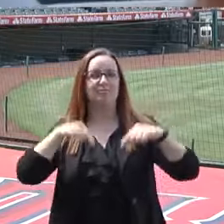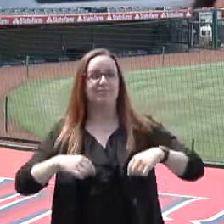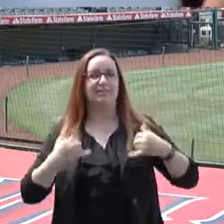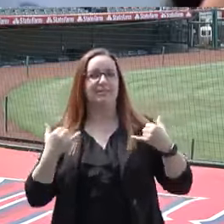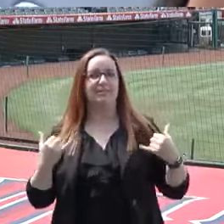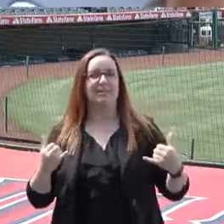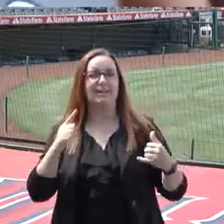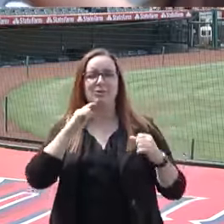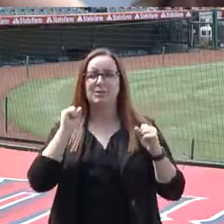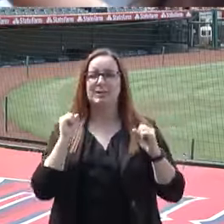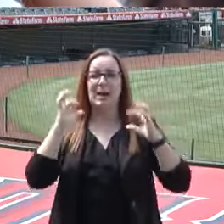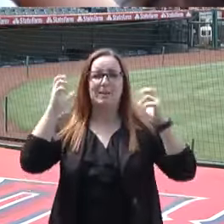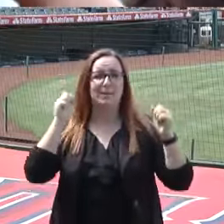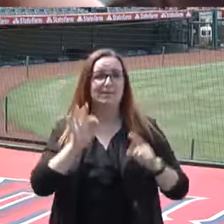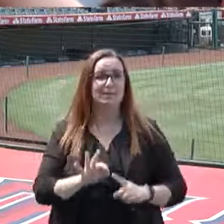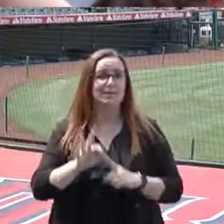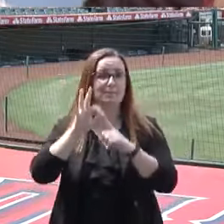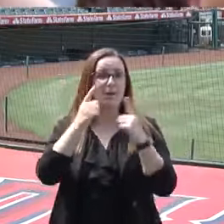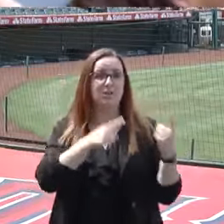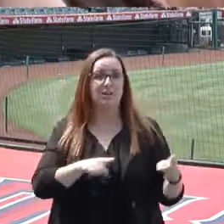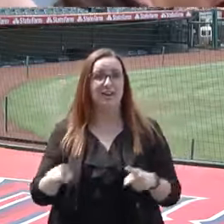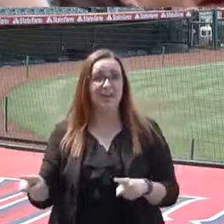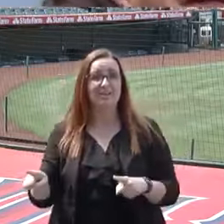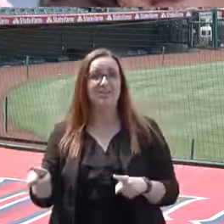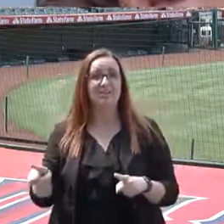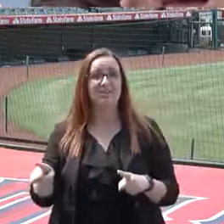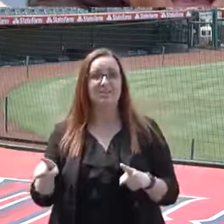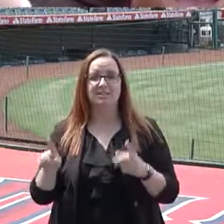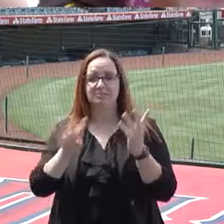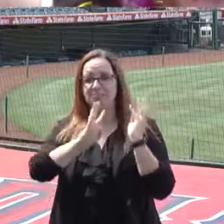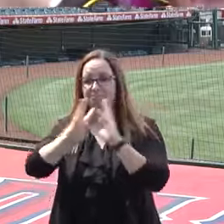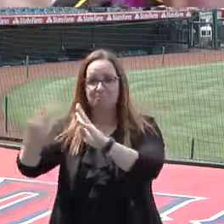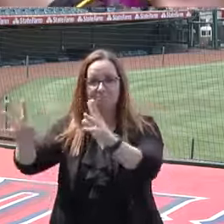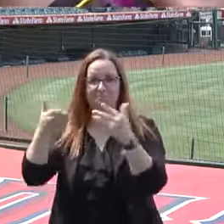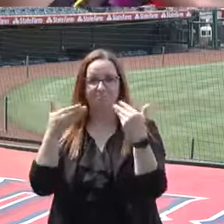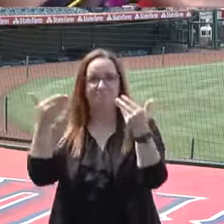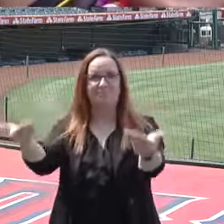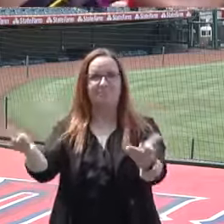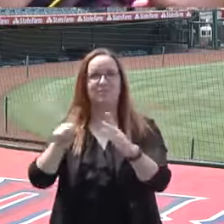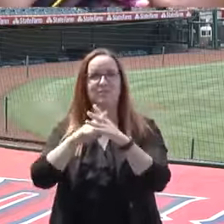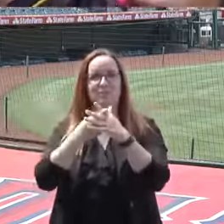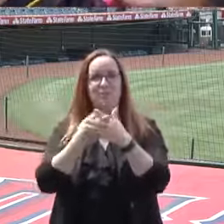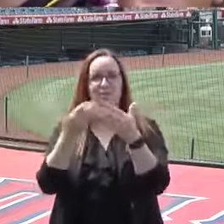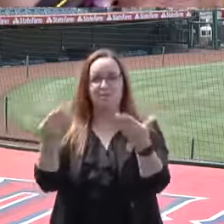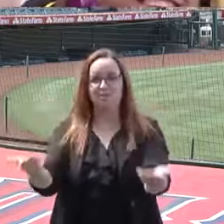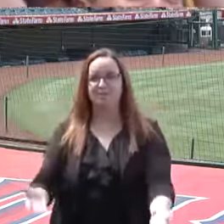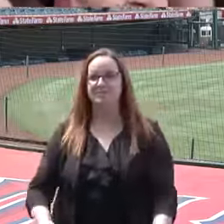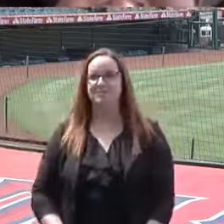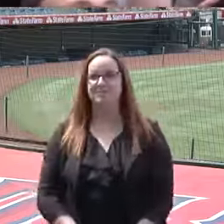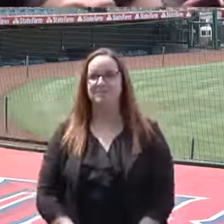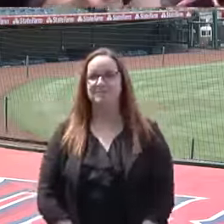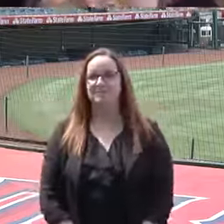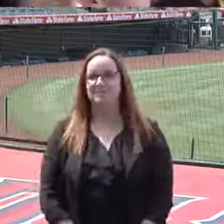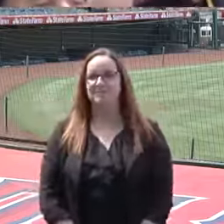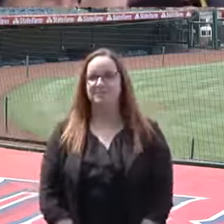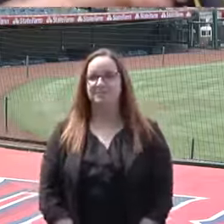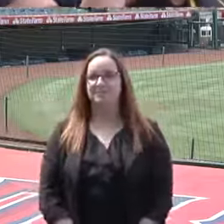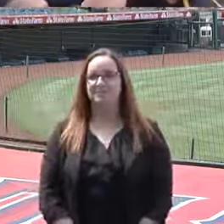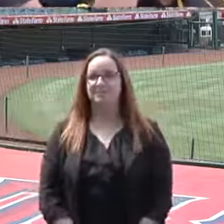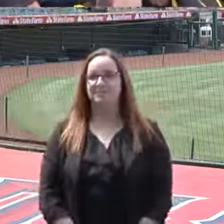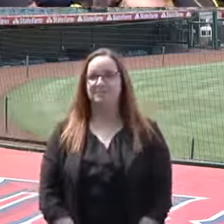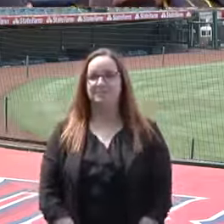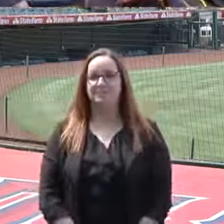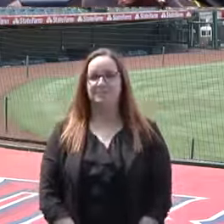this tremendously special occasion. Let the recessional begin.